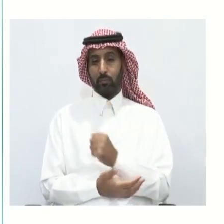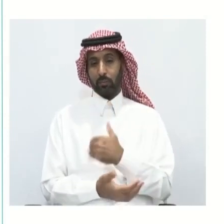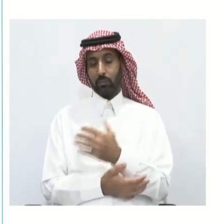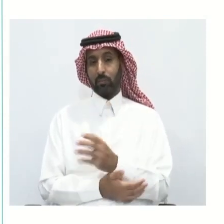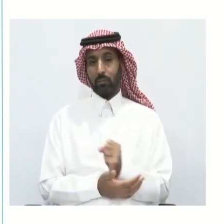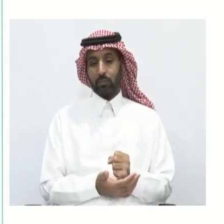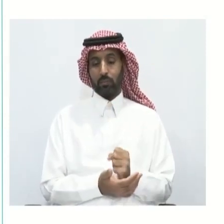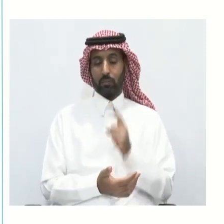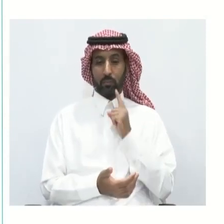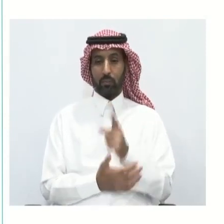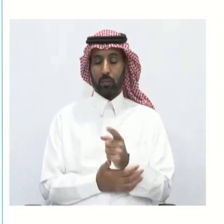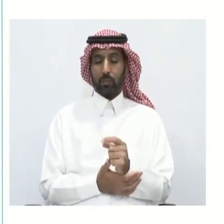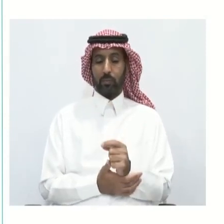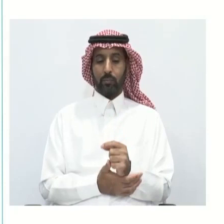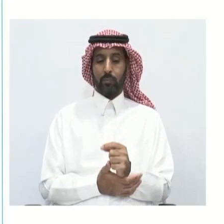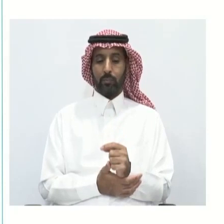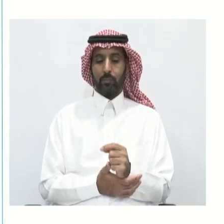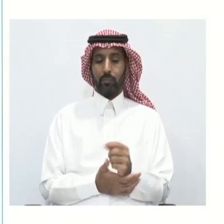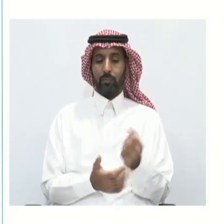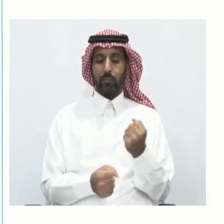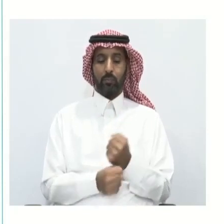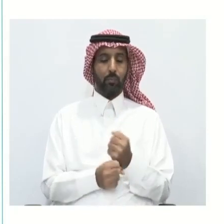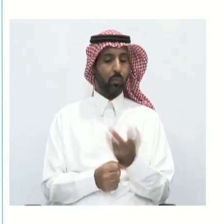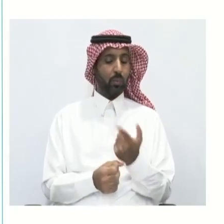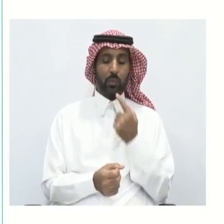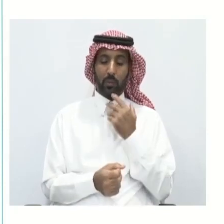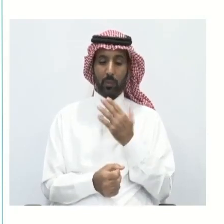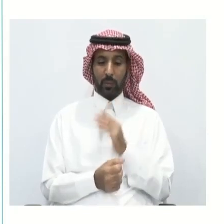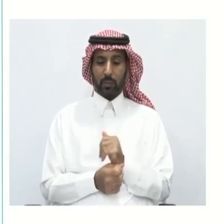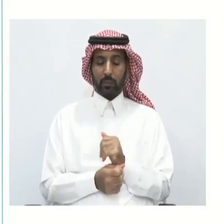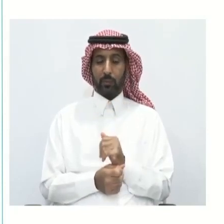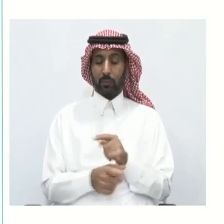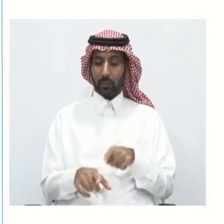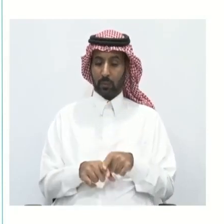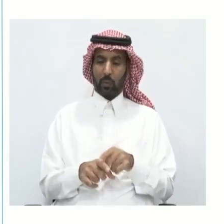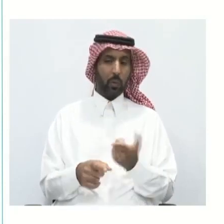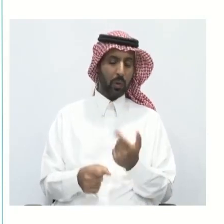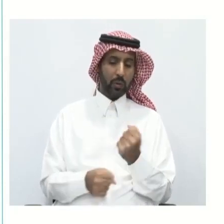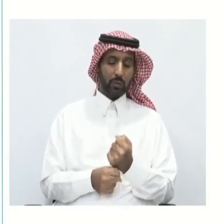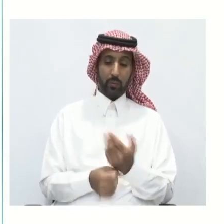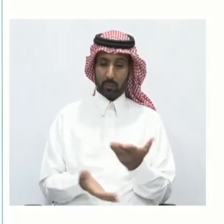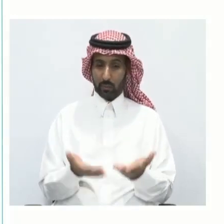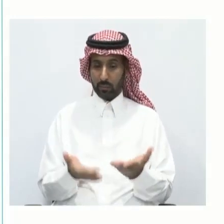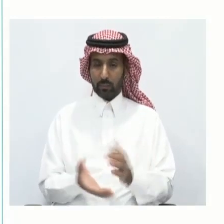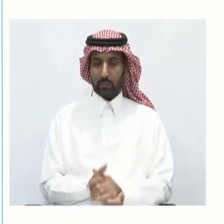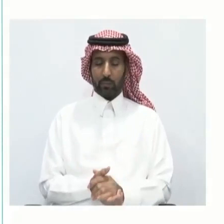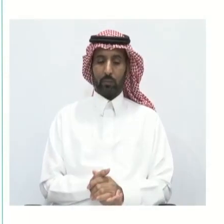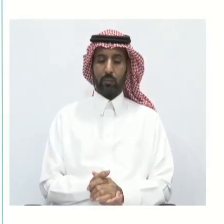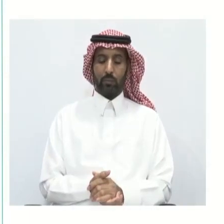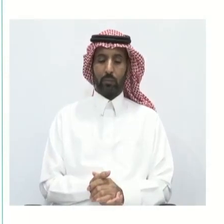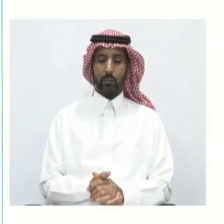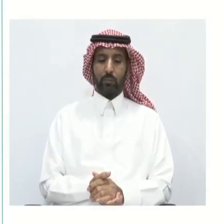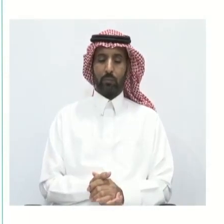partner's schedule, morning, afternoon, and evening, and you have also the activities time. So you can fill them and compare it with your